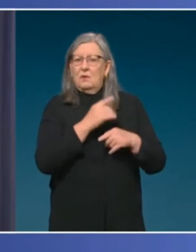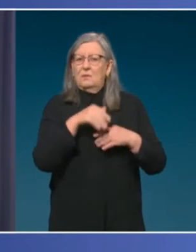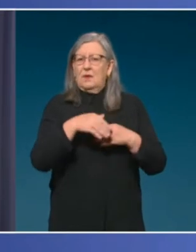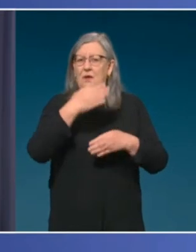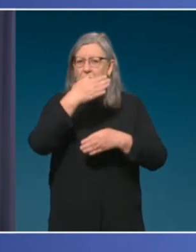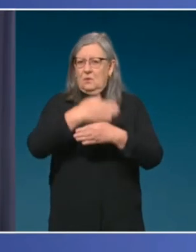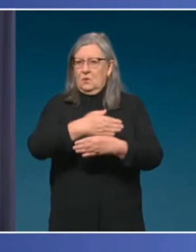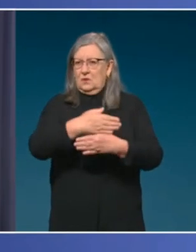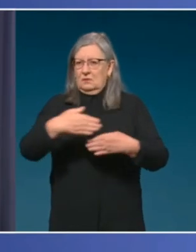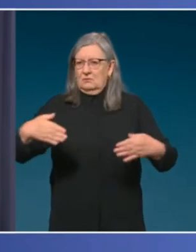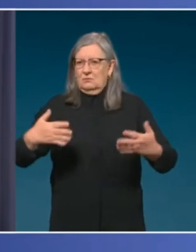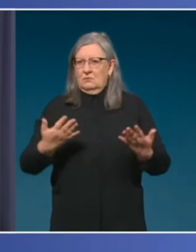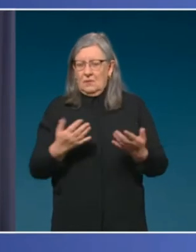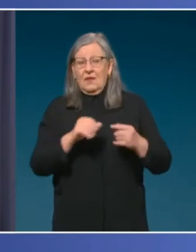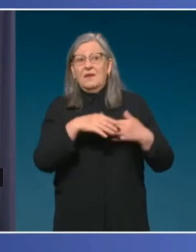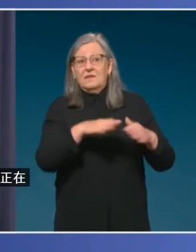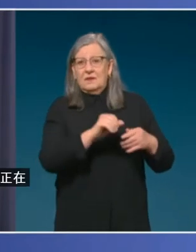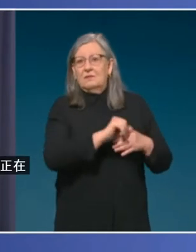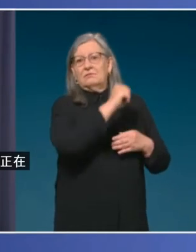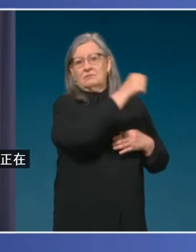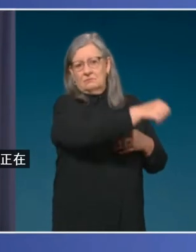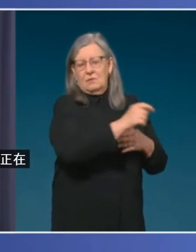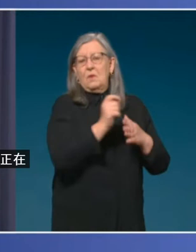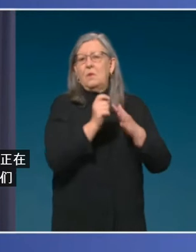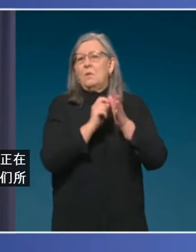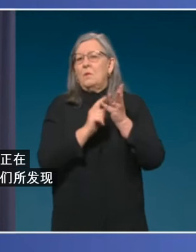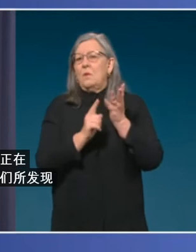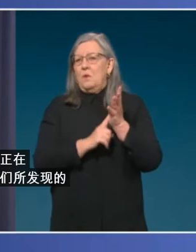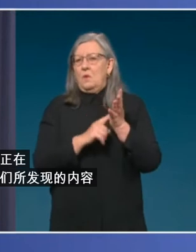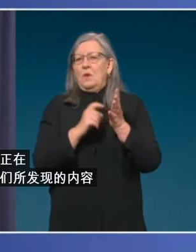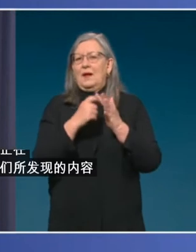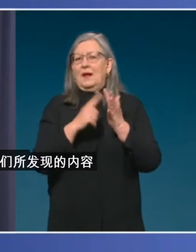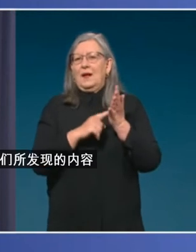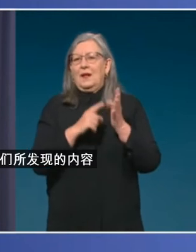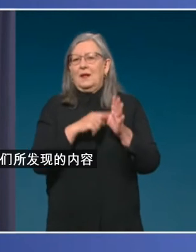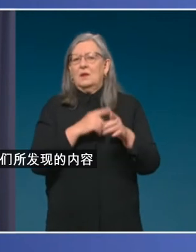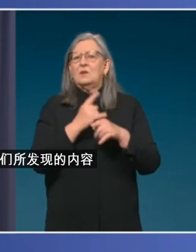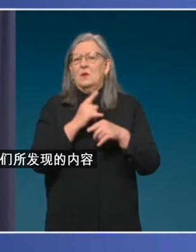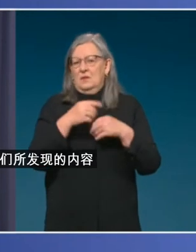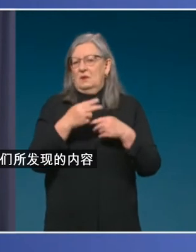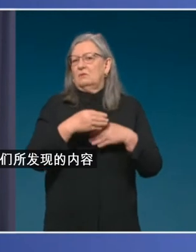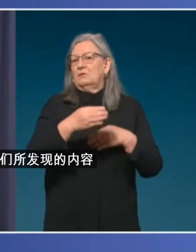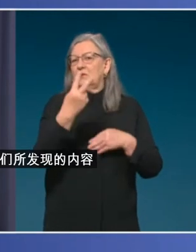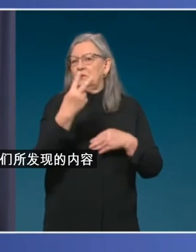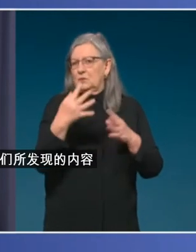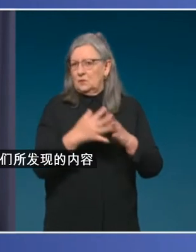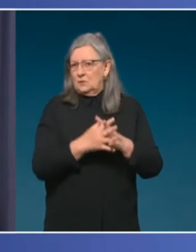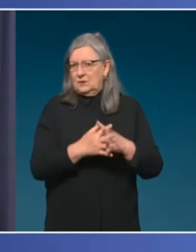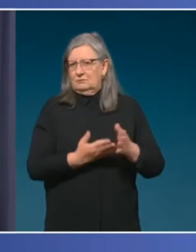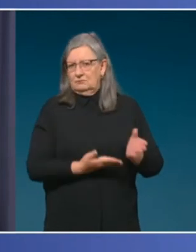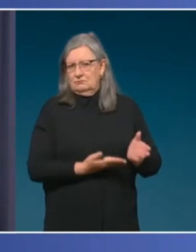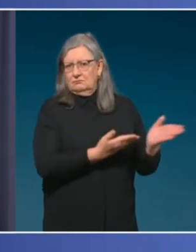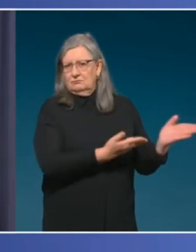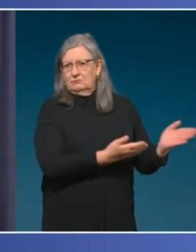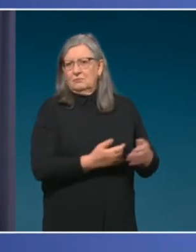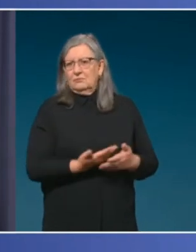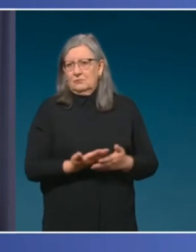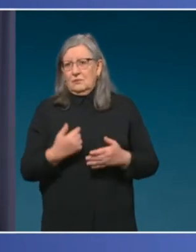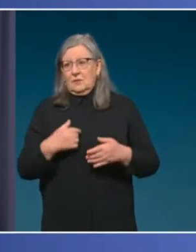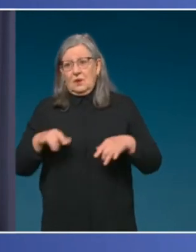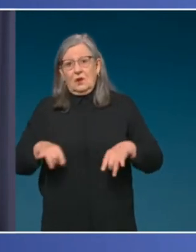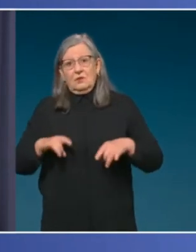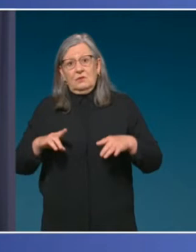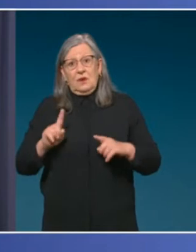Officer will talk about the next 2 weeks and what we're looking at and what we've found so far and the process for that